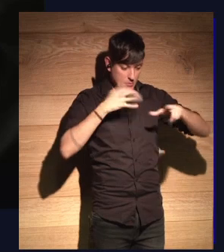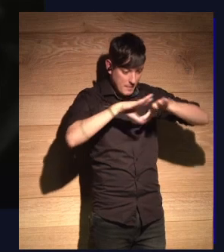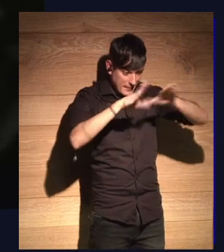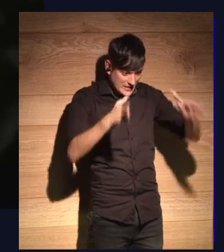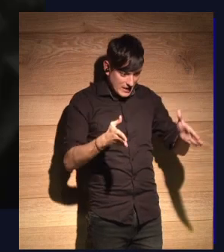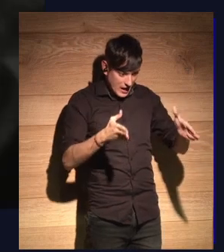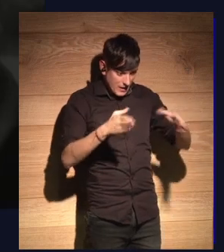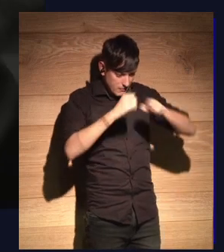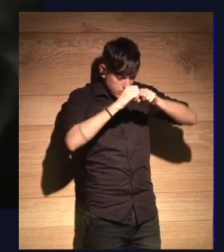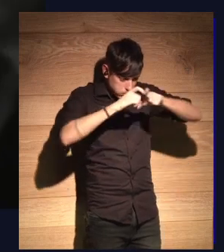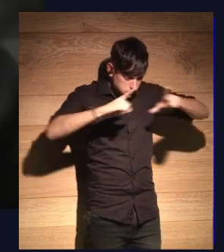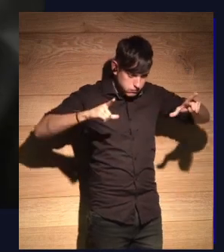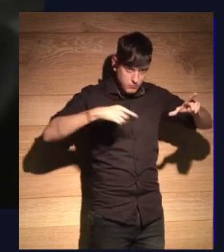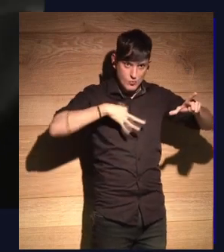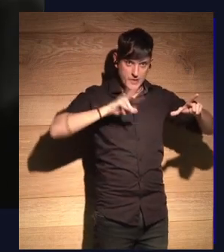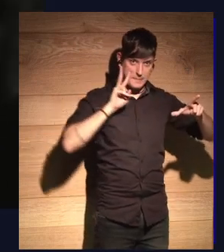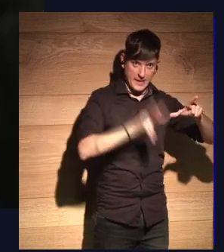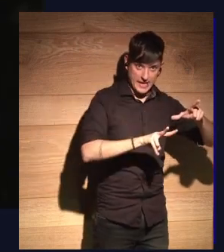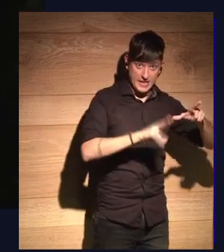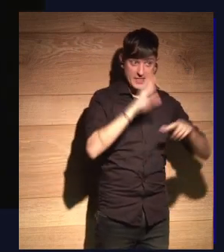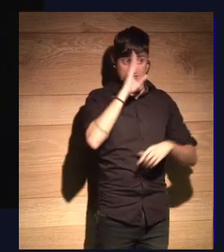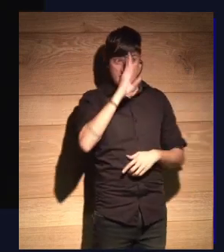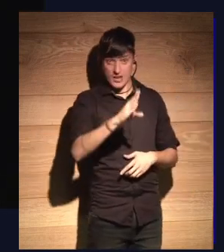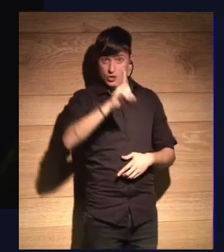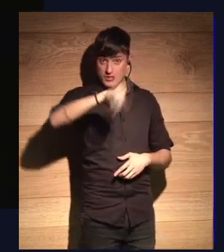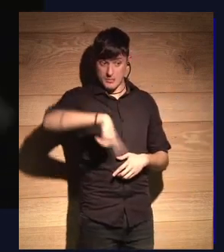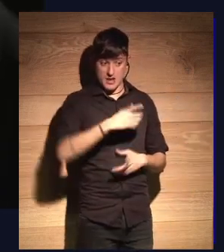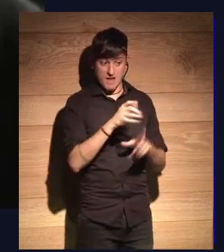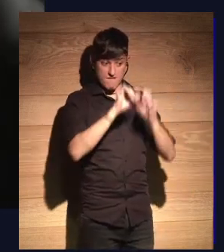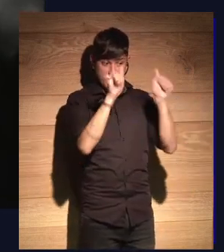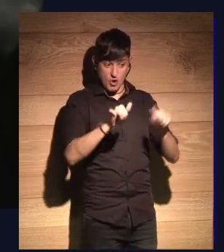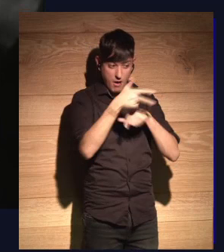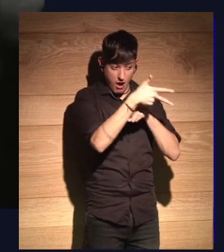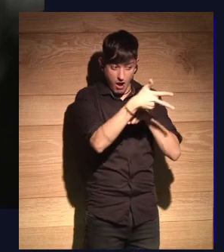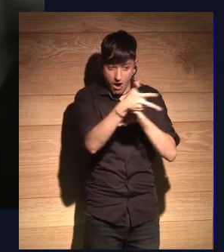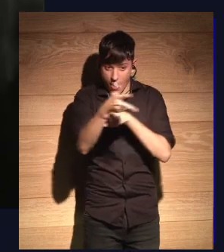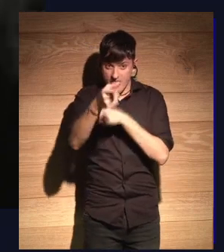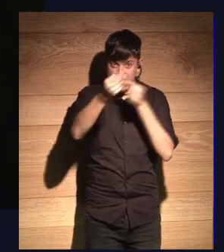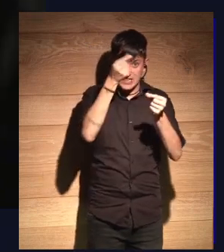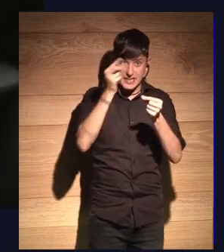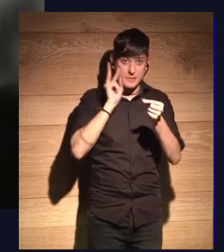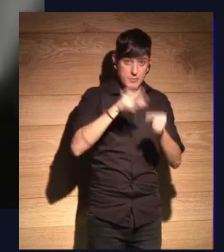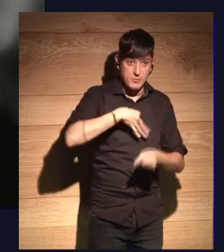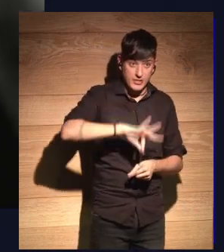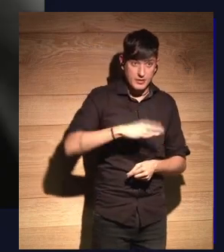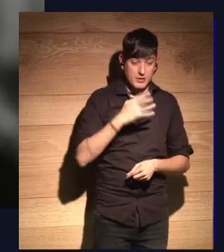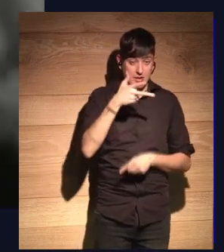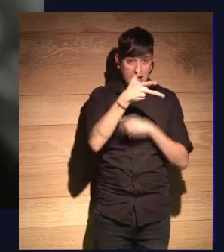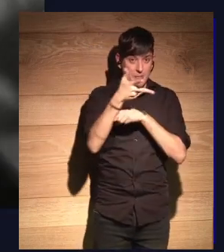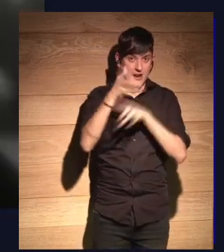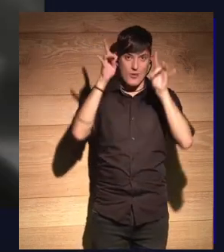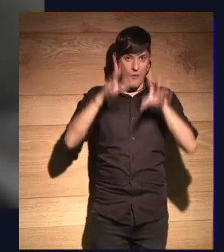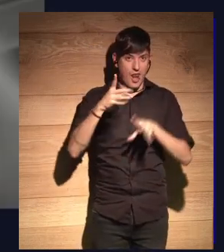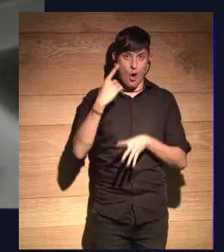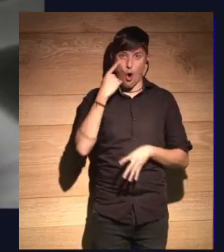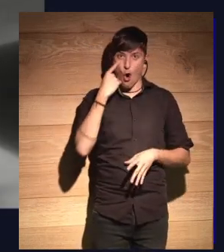you could, this camera was an all-seeing eye. It was the thing that was almost taking care of him. And it